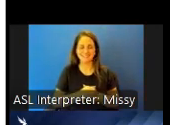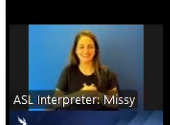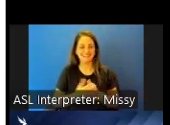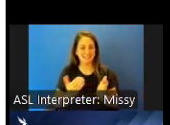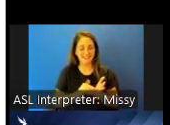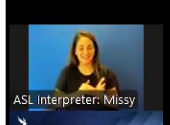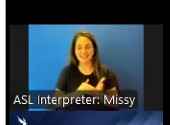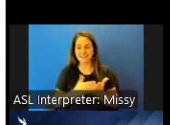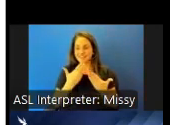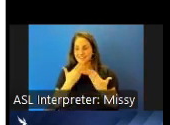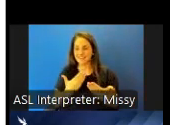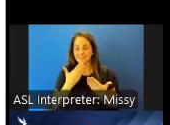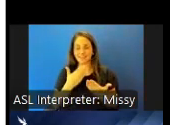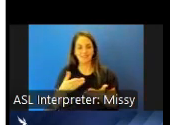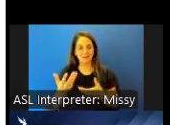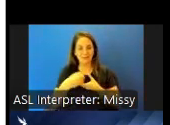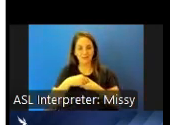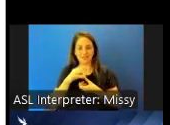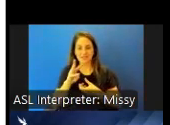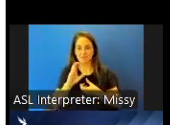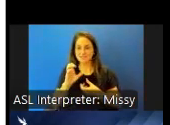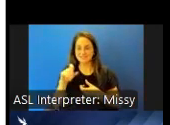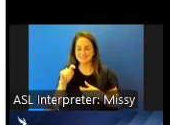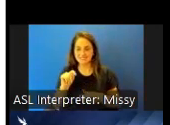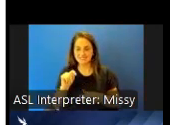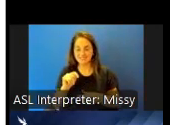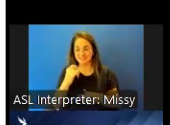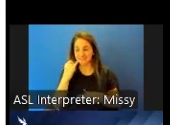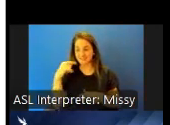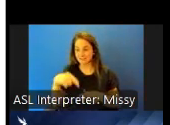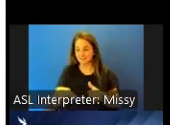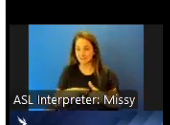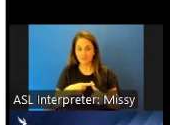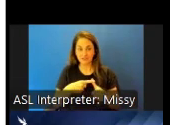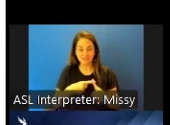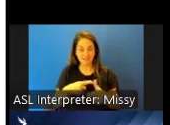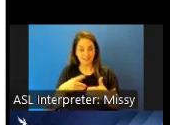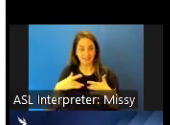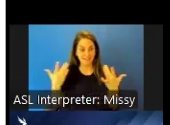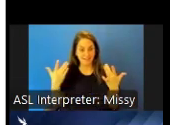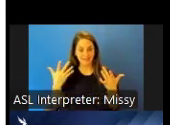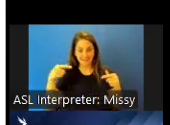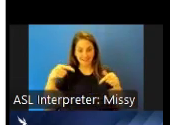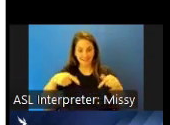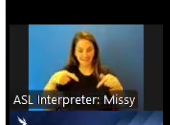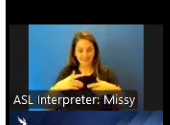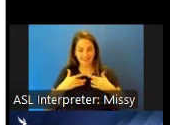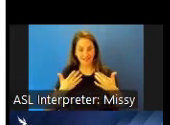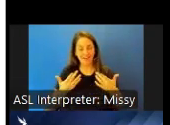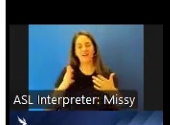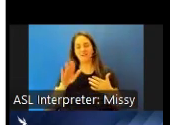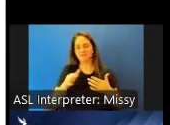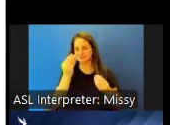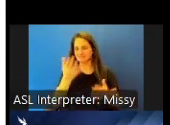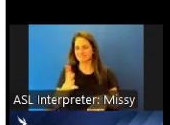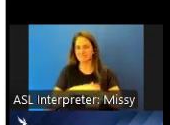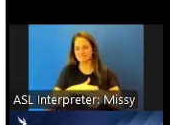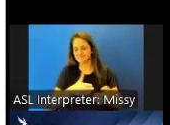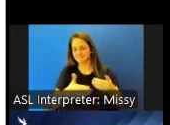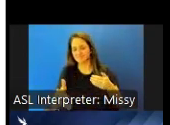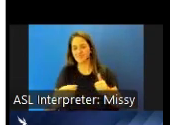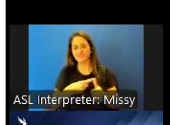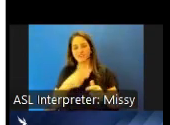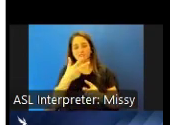Again, thank you for being part of WCET. If this is your first adventure with us, we have lots of events and programs coming up in the first